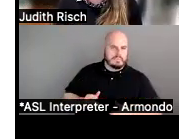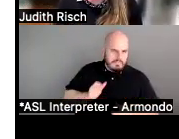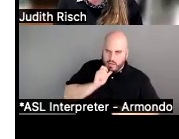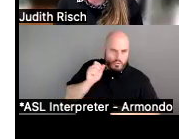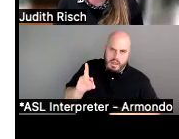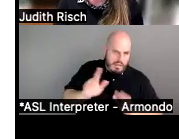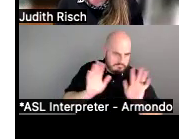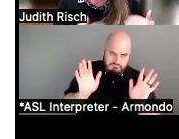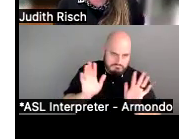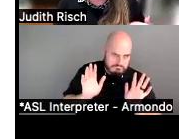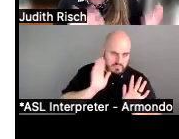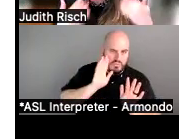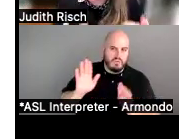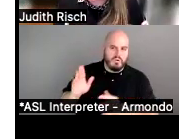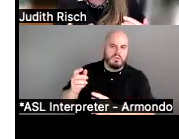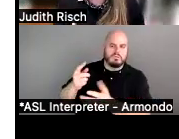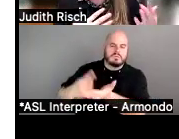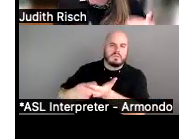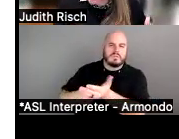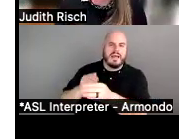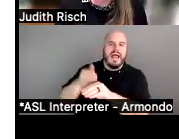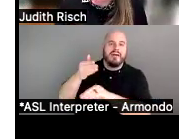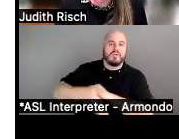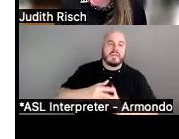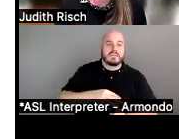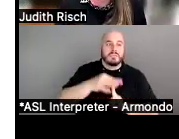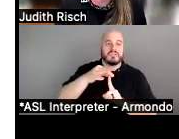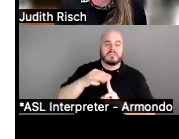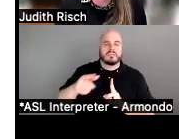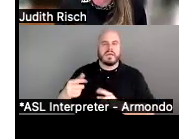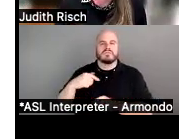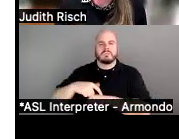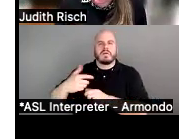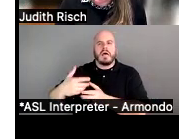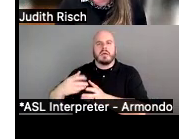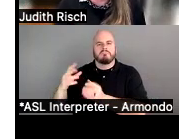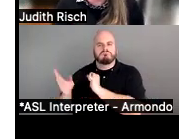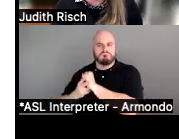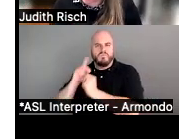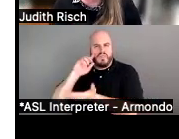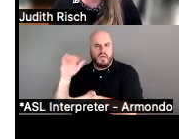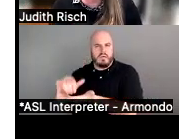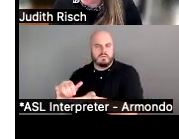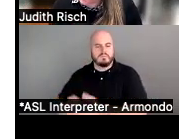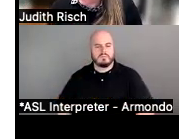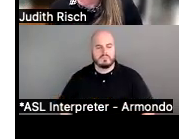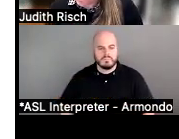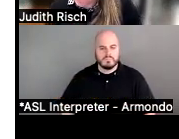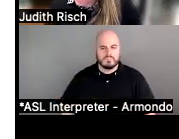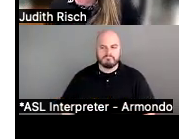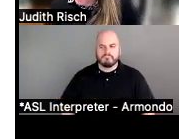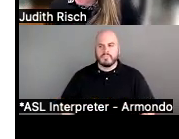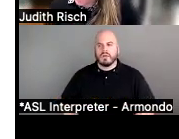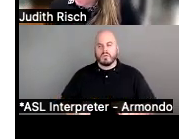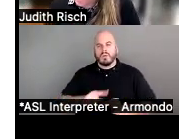talk about that. And if at the end, after the exemptions, I do have some time set aside for confirming. And we did get a quick question. Can